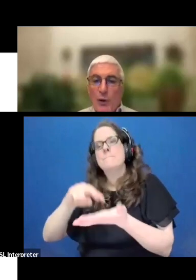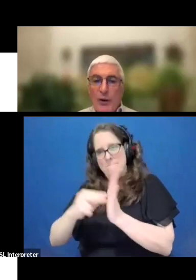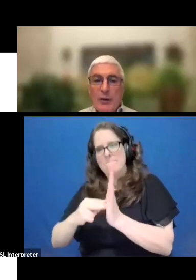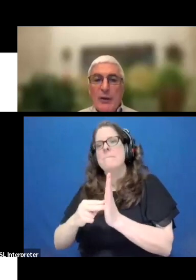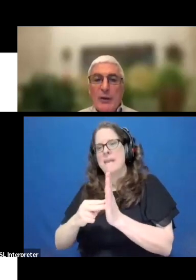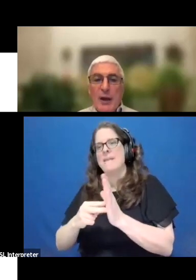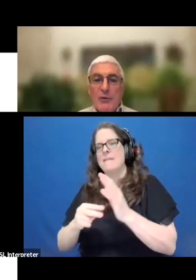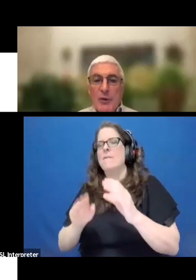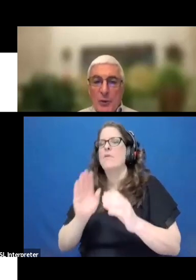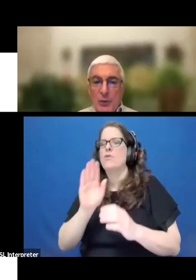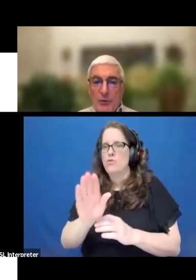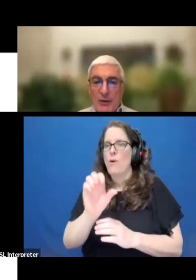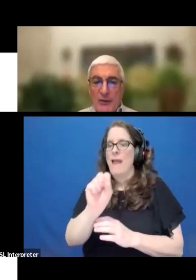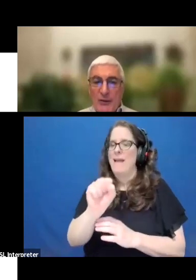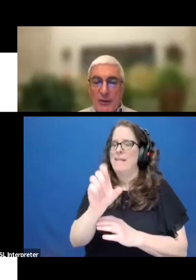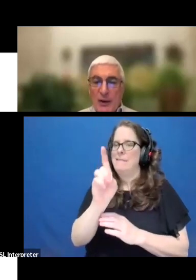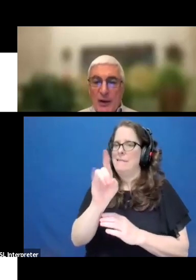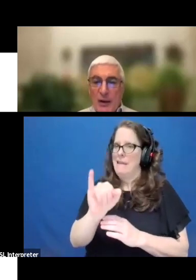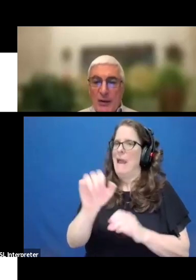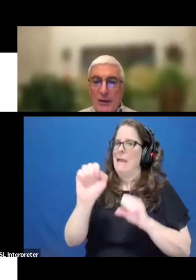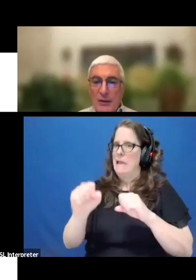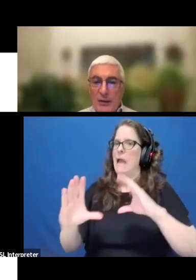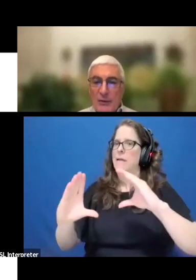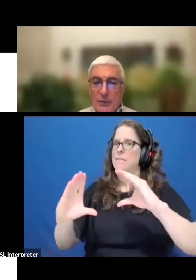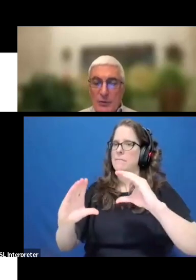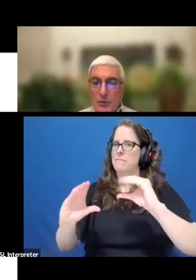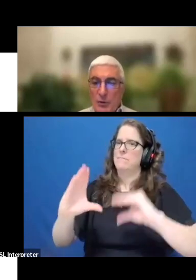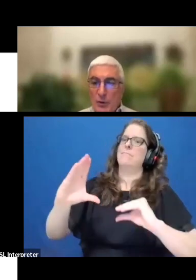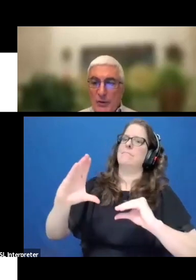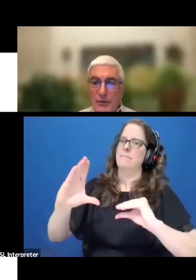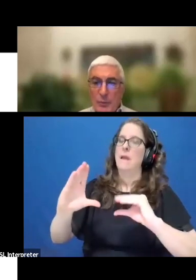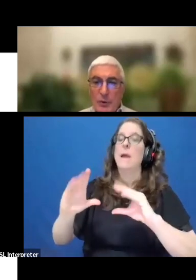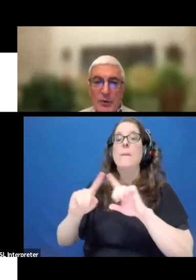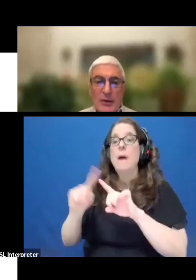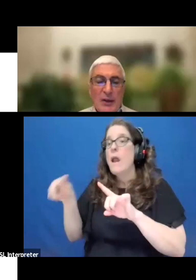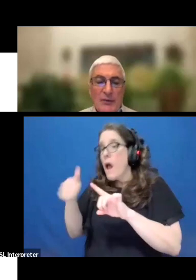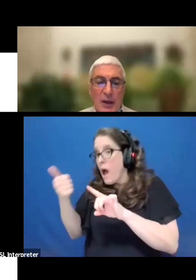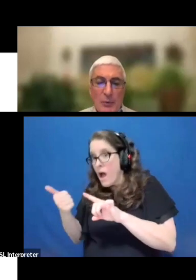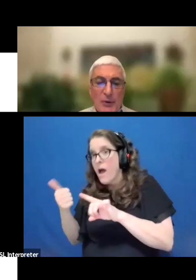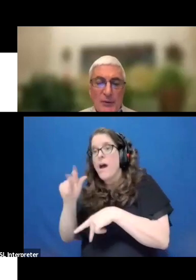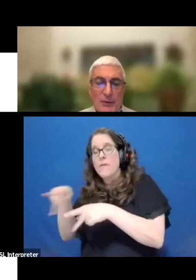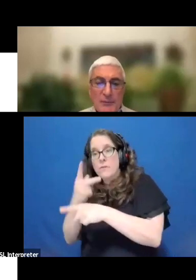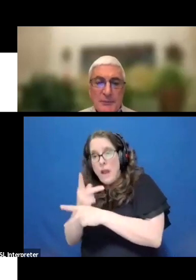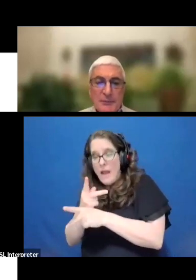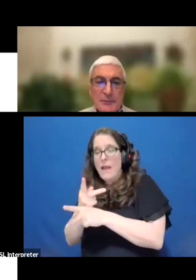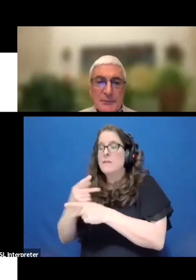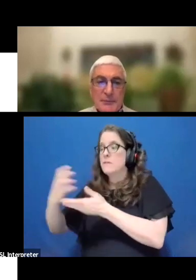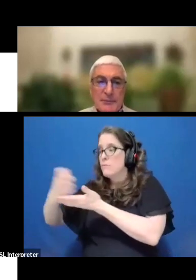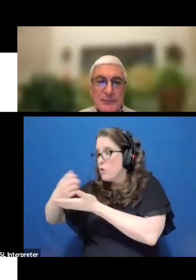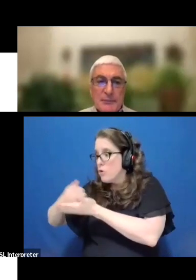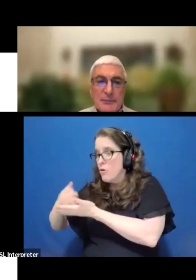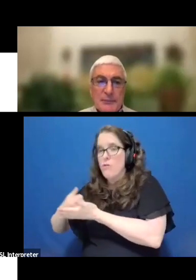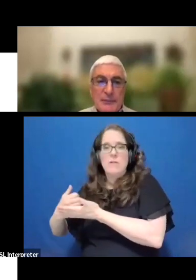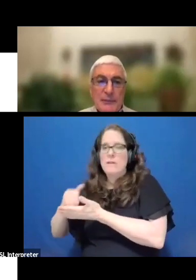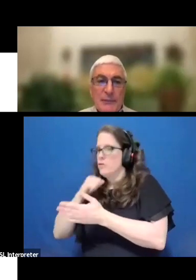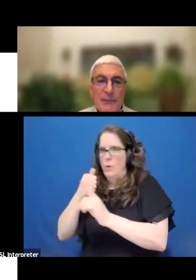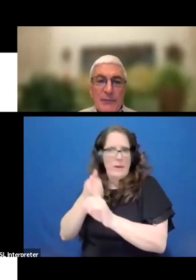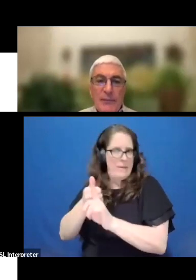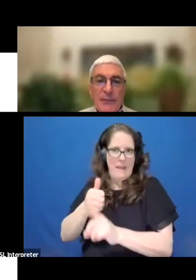from work have no effect on Social Security disability. Next slide, please.